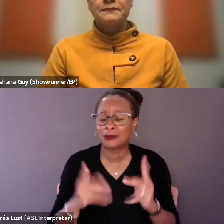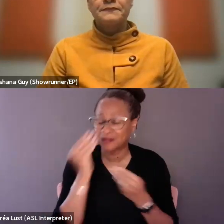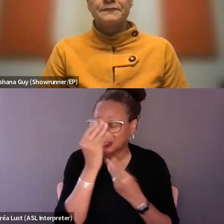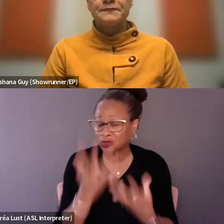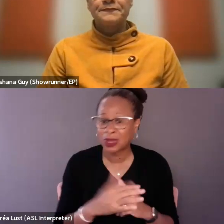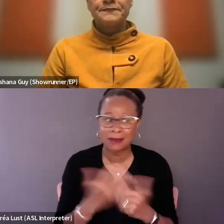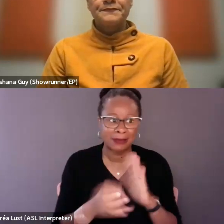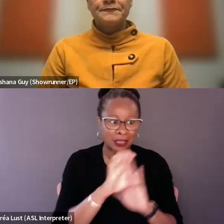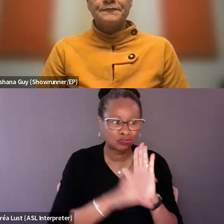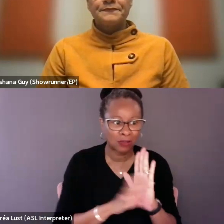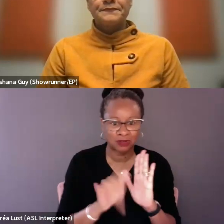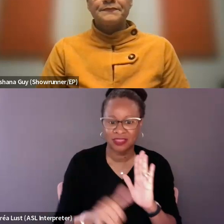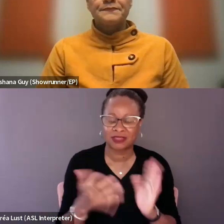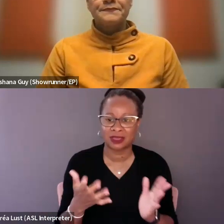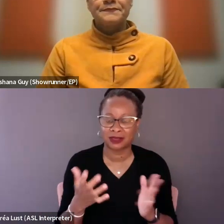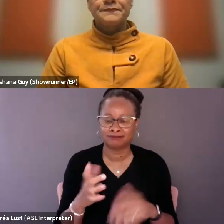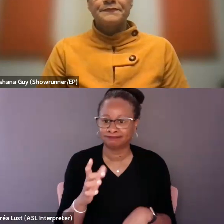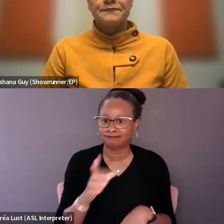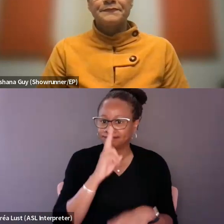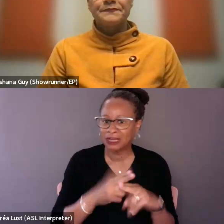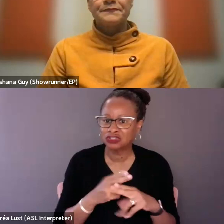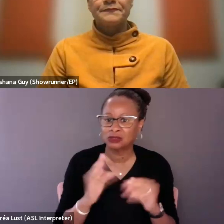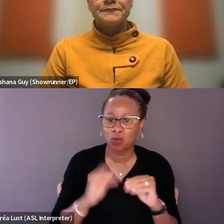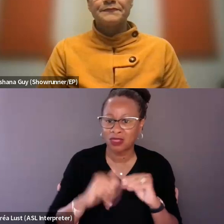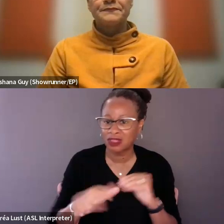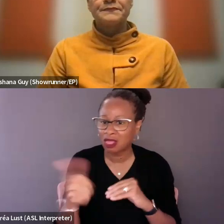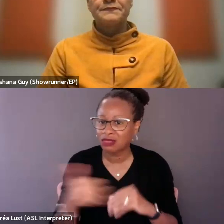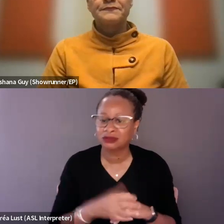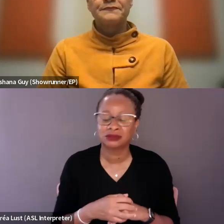chapter that they kind of bring up to you more than the others.